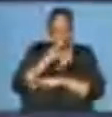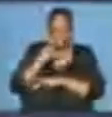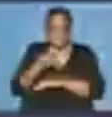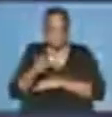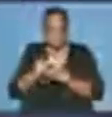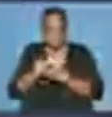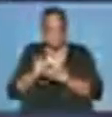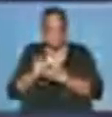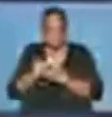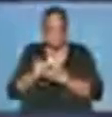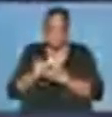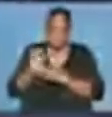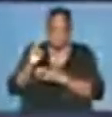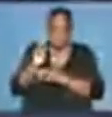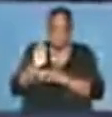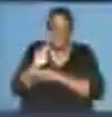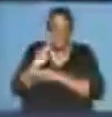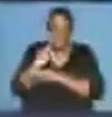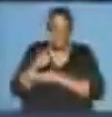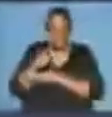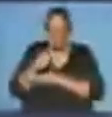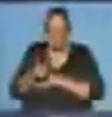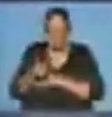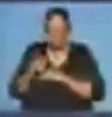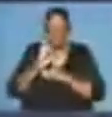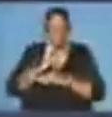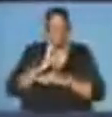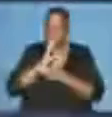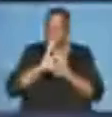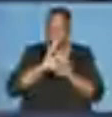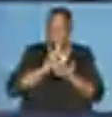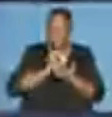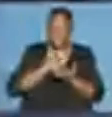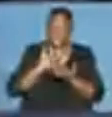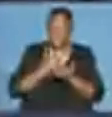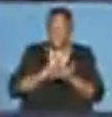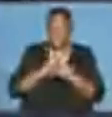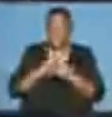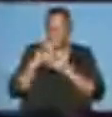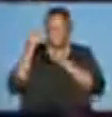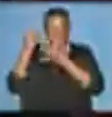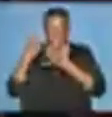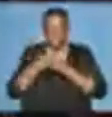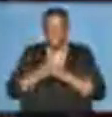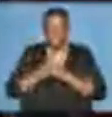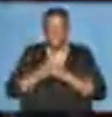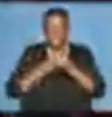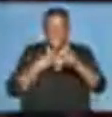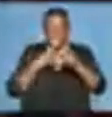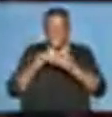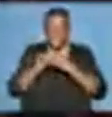as exaggerated and called on the Fourth Estate to be more responsible. The first thing you talk about is a